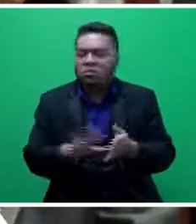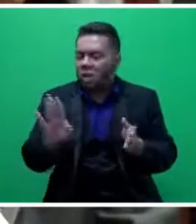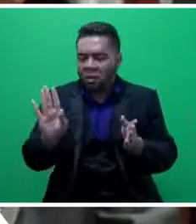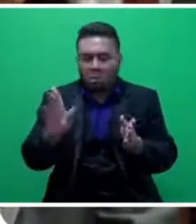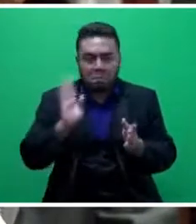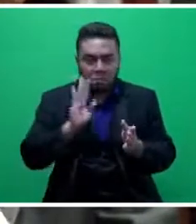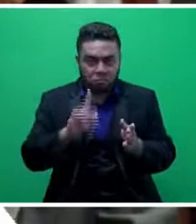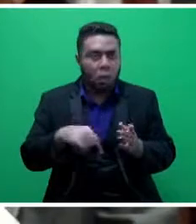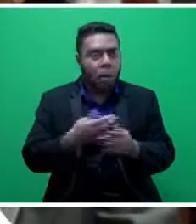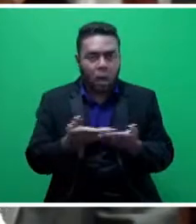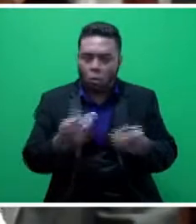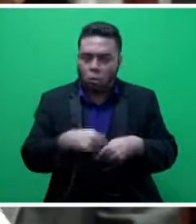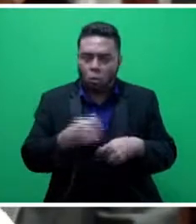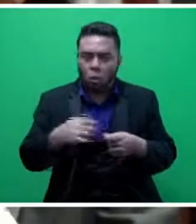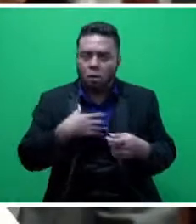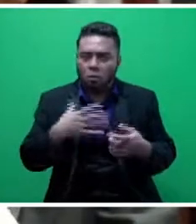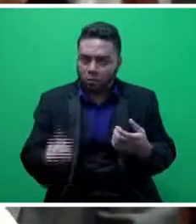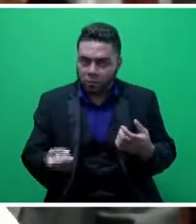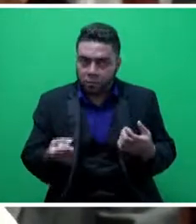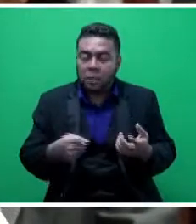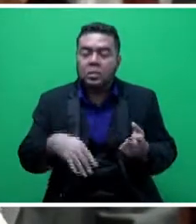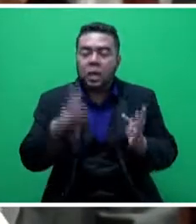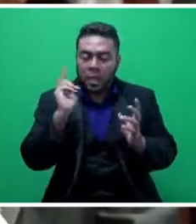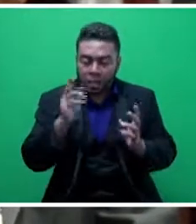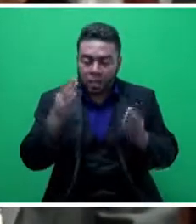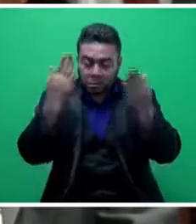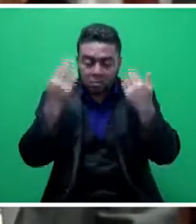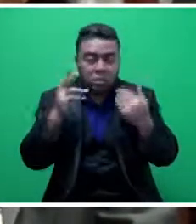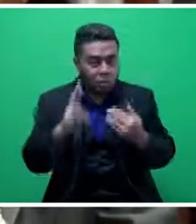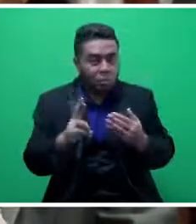turnover tax repeal bill. Again, Mr. Speaker,